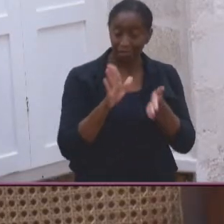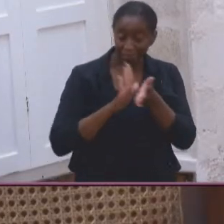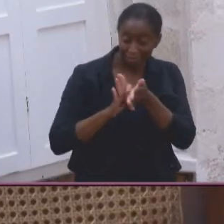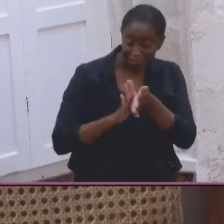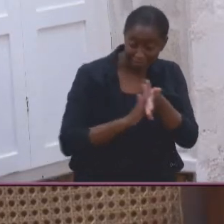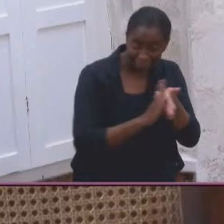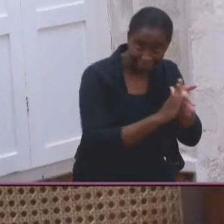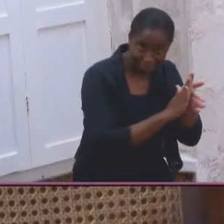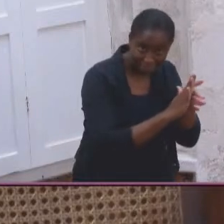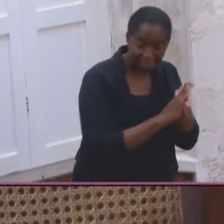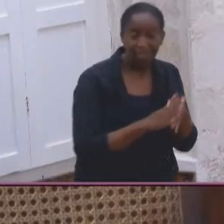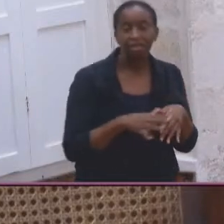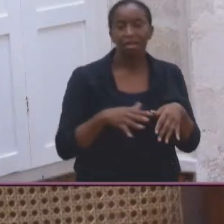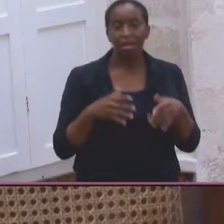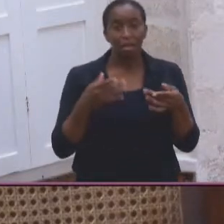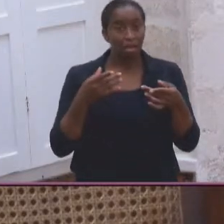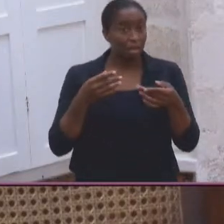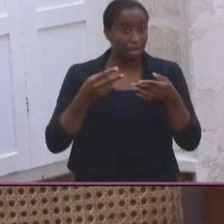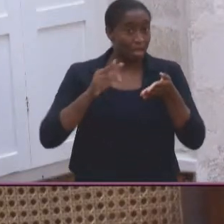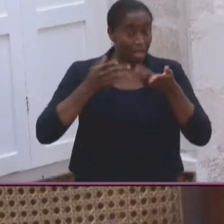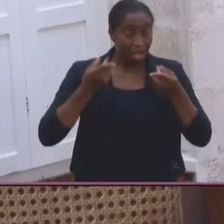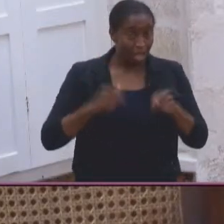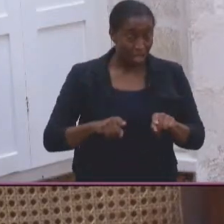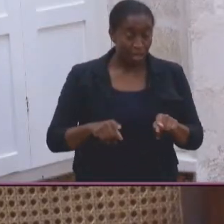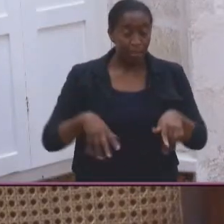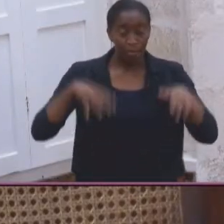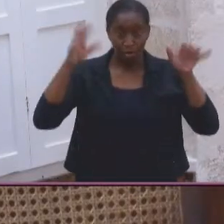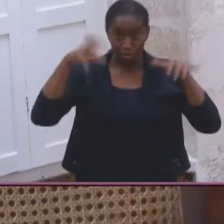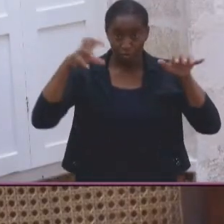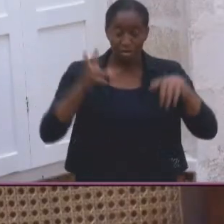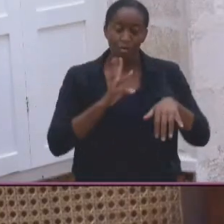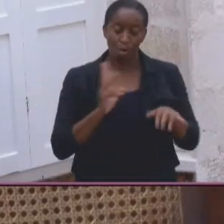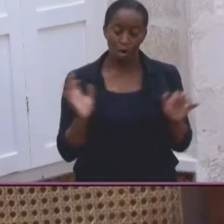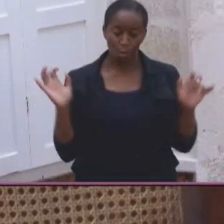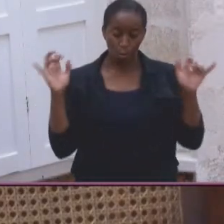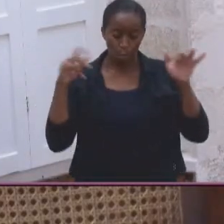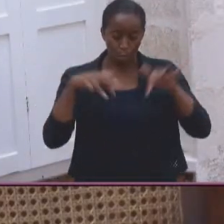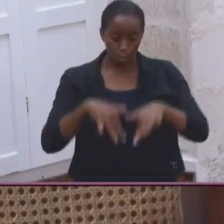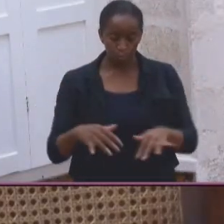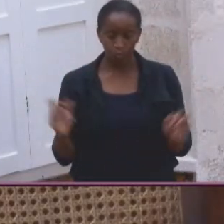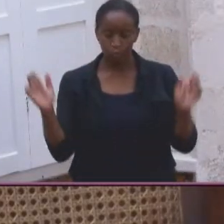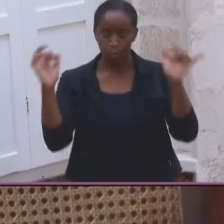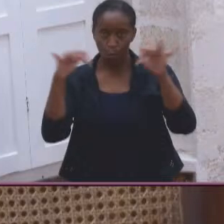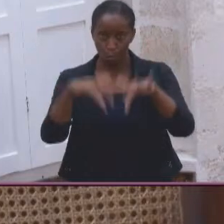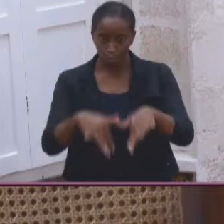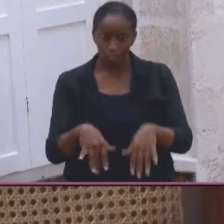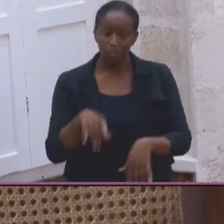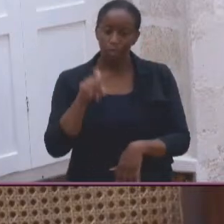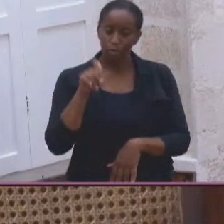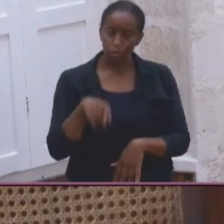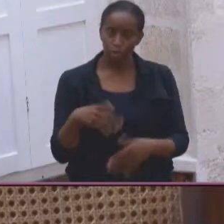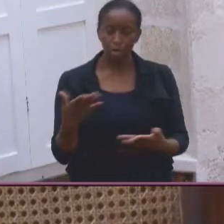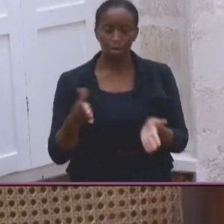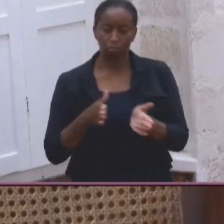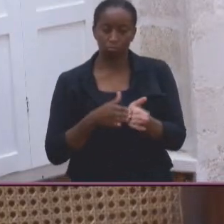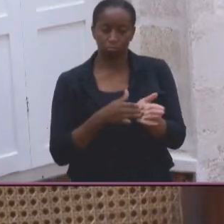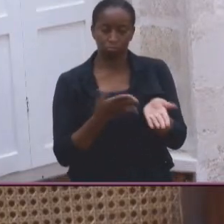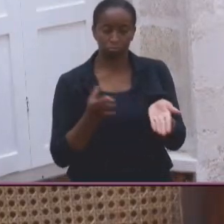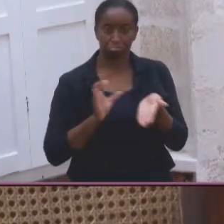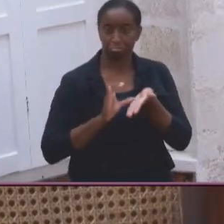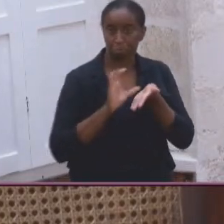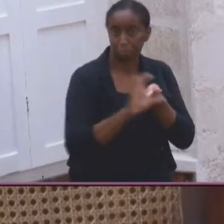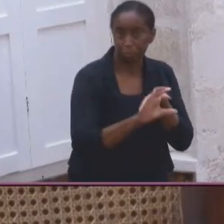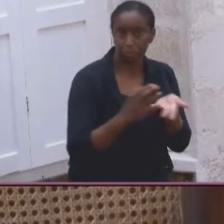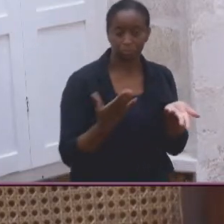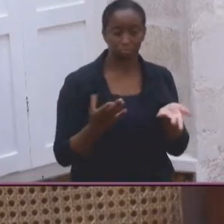a national service to the country and doing that. So those are the three things I wanted to mention about in this bill, sir. But,